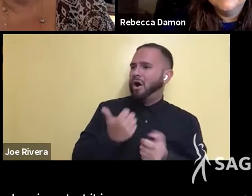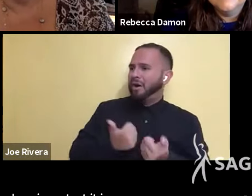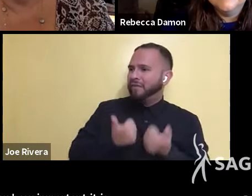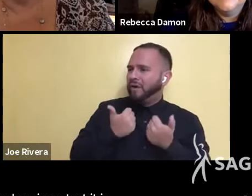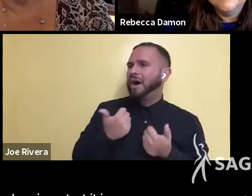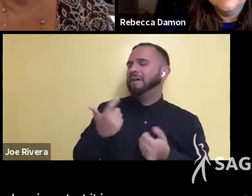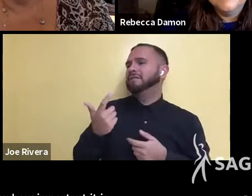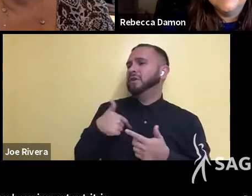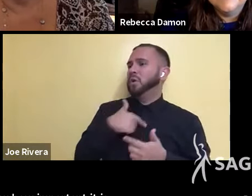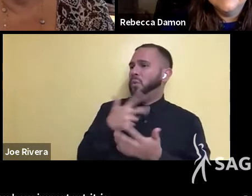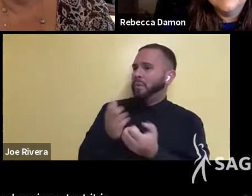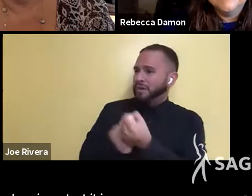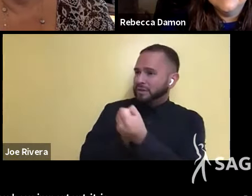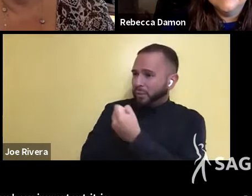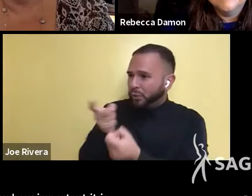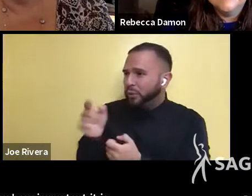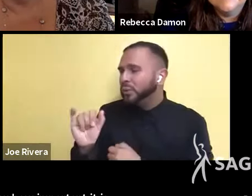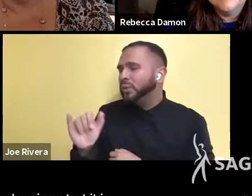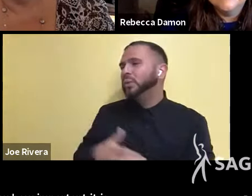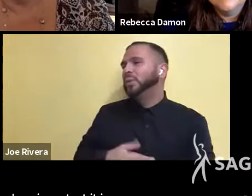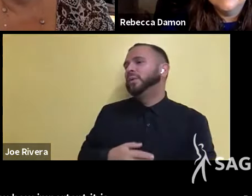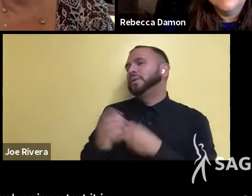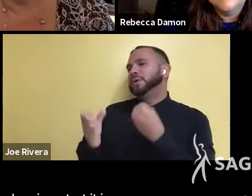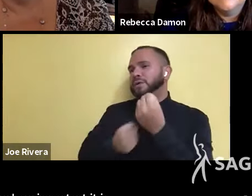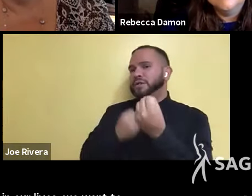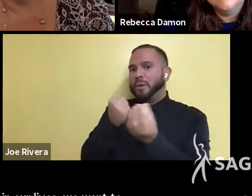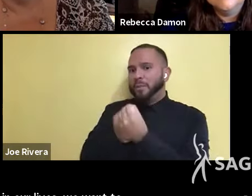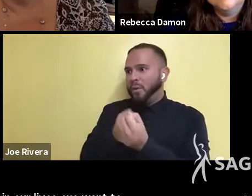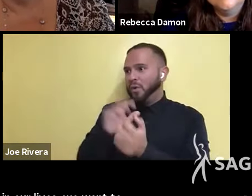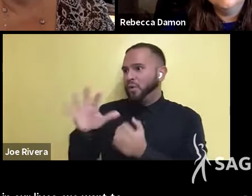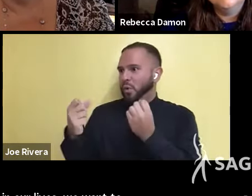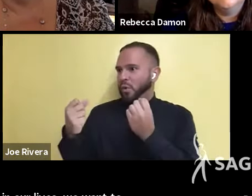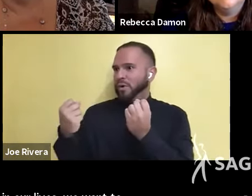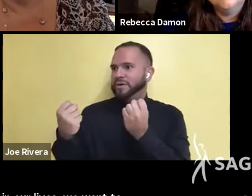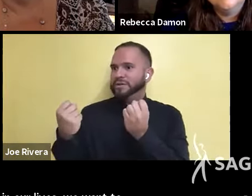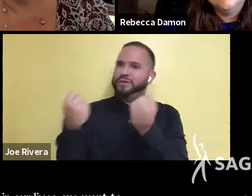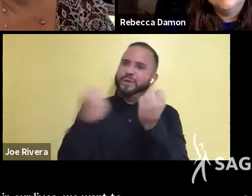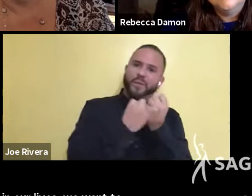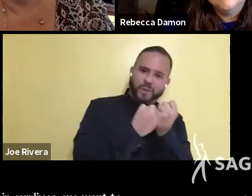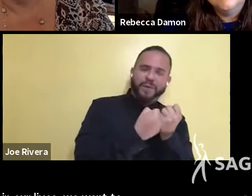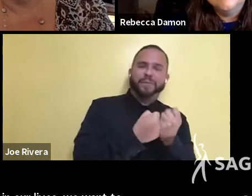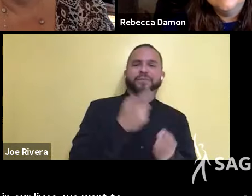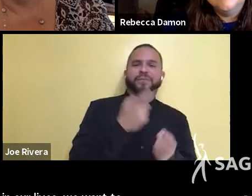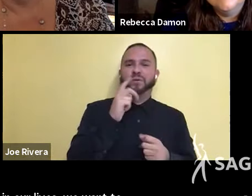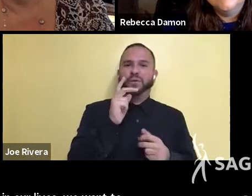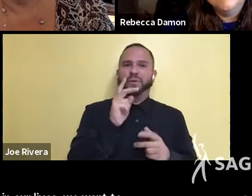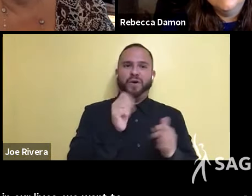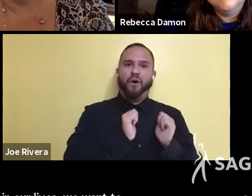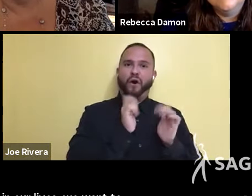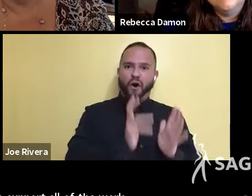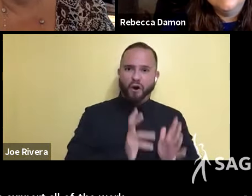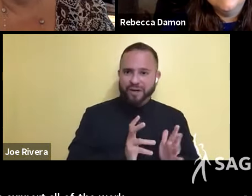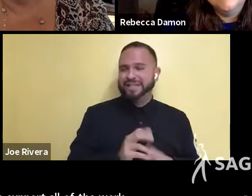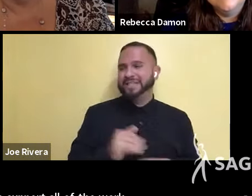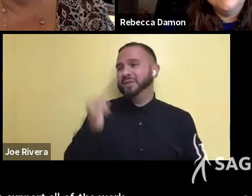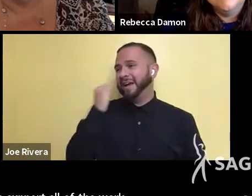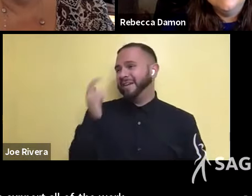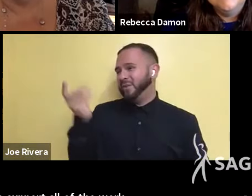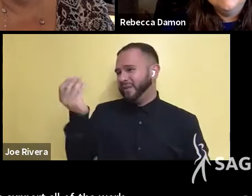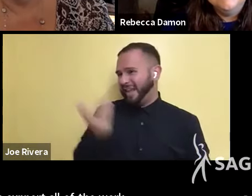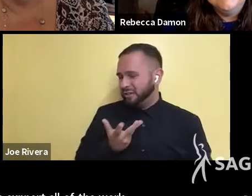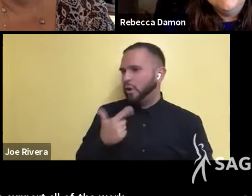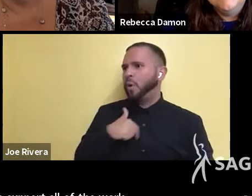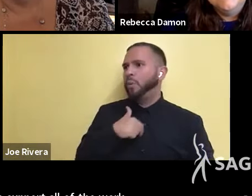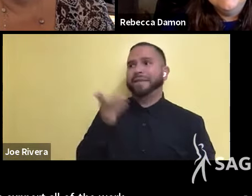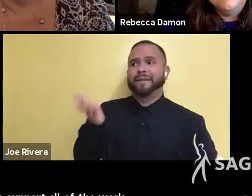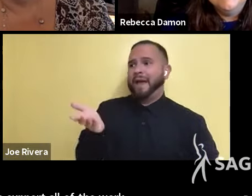support all the work that's out there to make the lives of artists better. And so if you let us know, we are there. I know that part